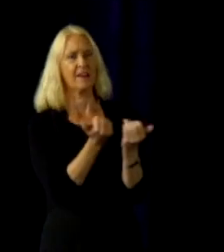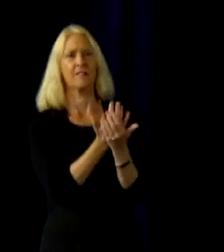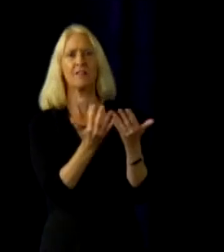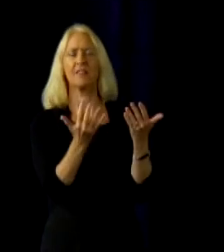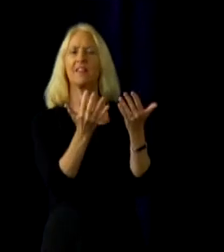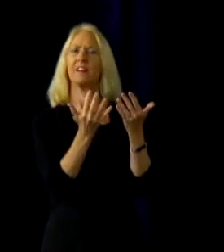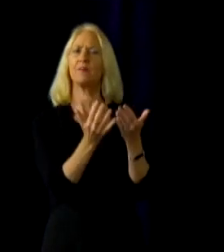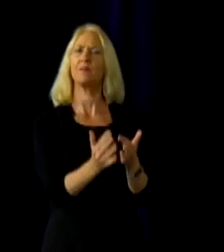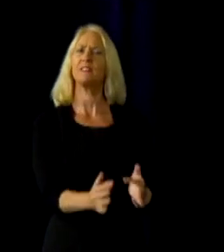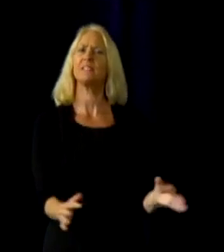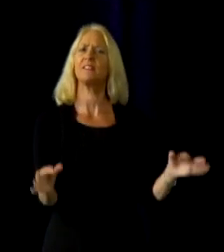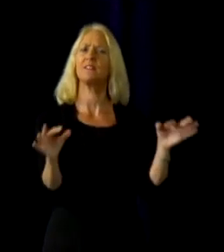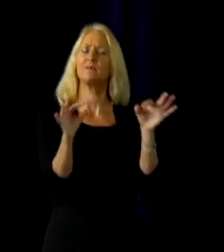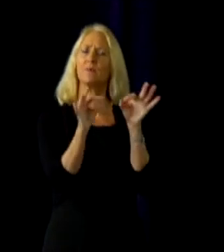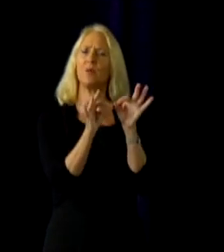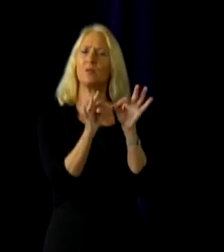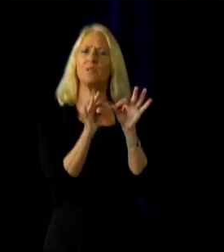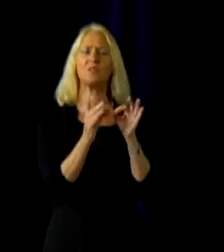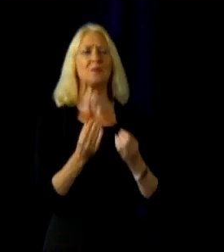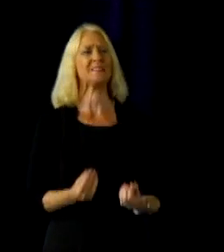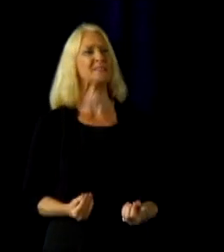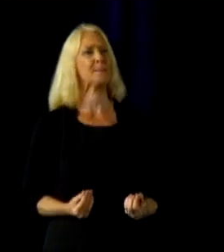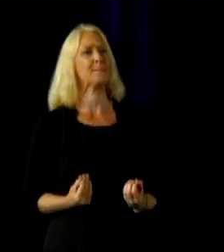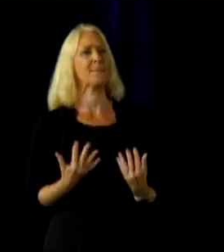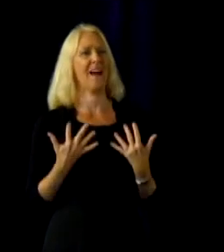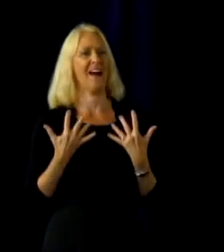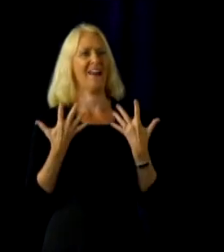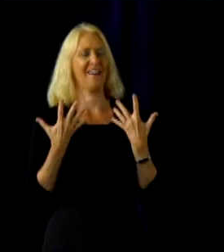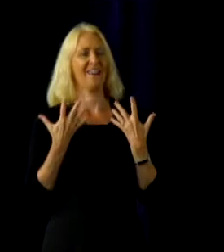be inspirational leaders,